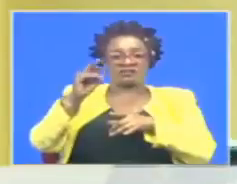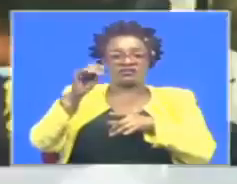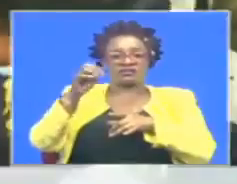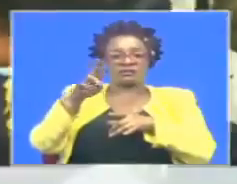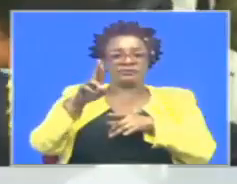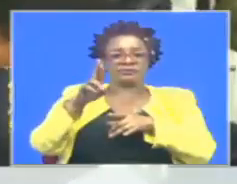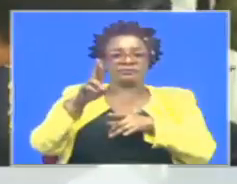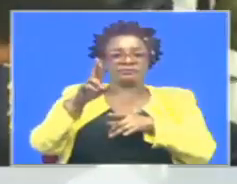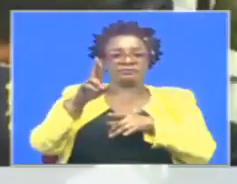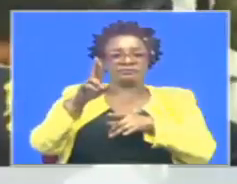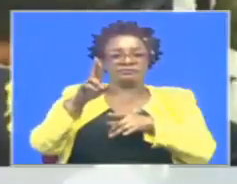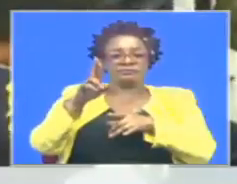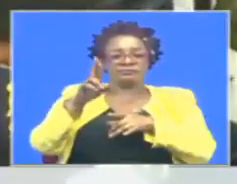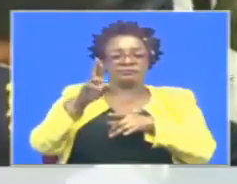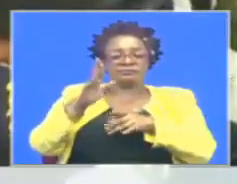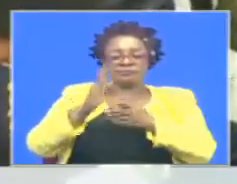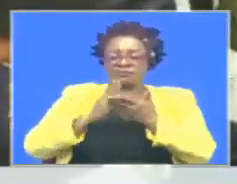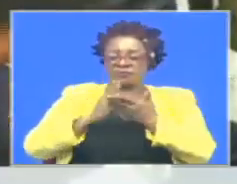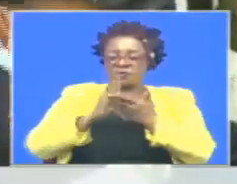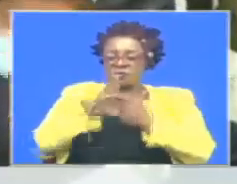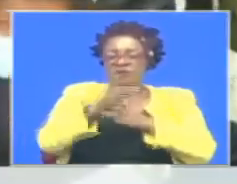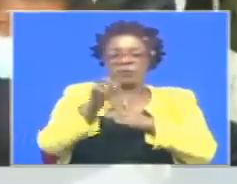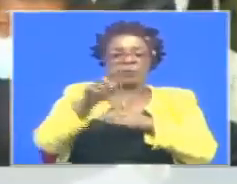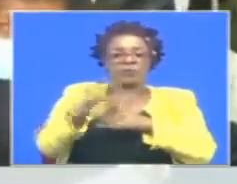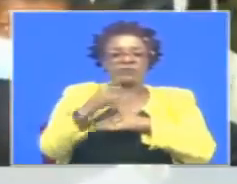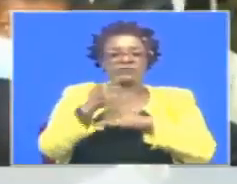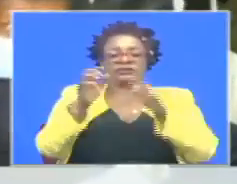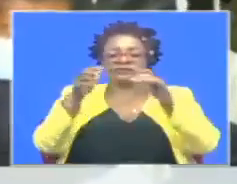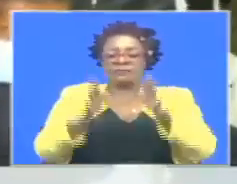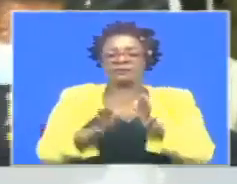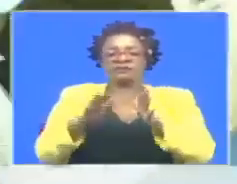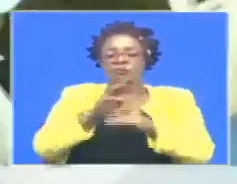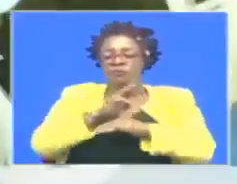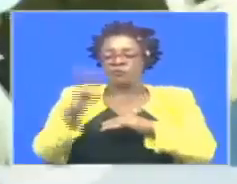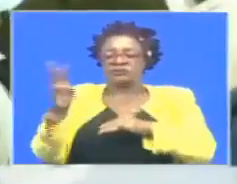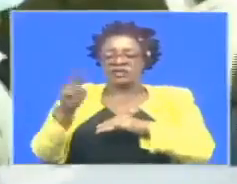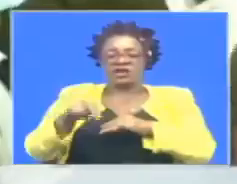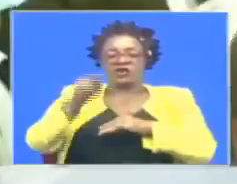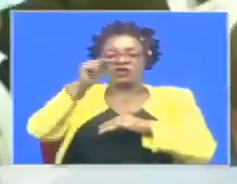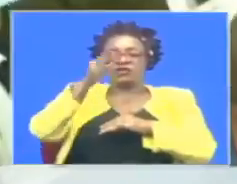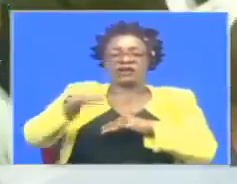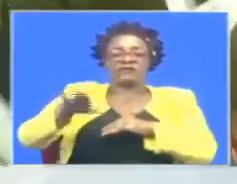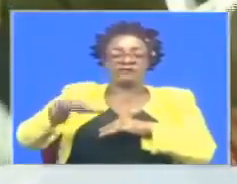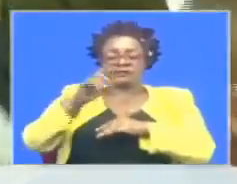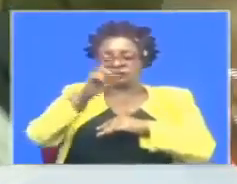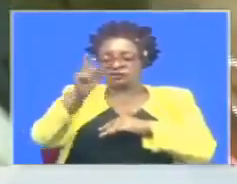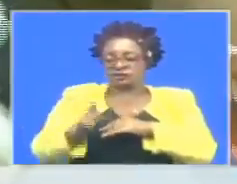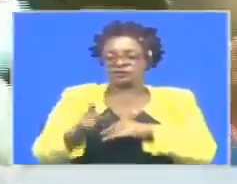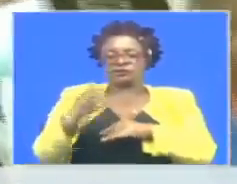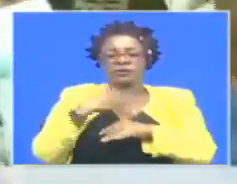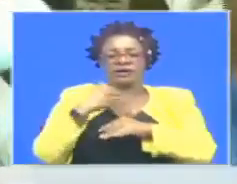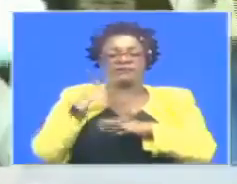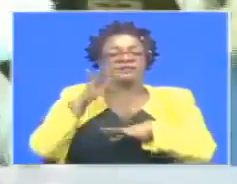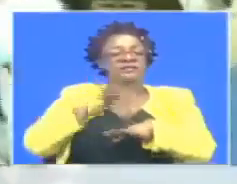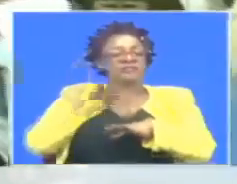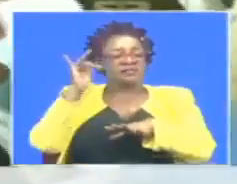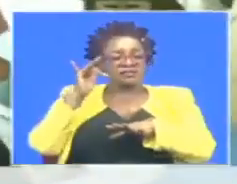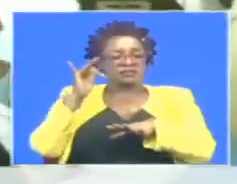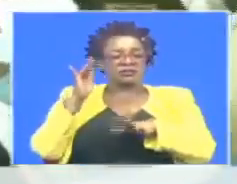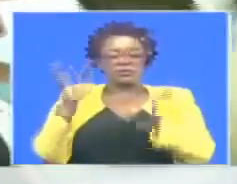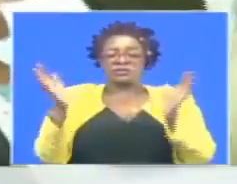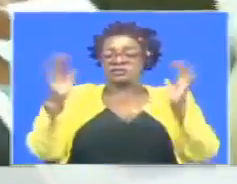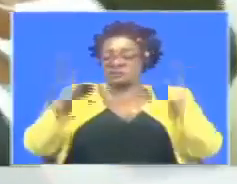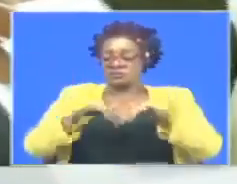silkworms, over 1,000 farmers from Western and North Rift regions have been undergoing sensitization on